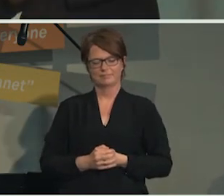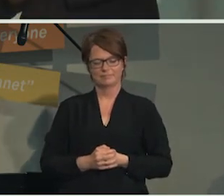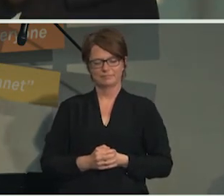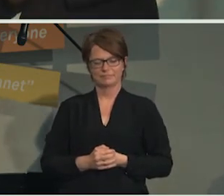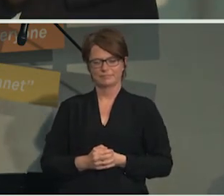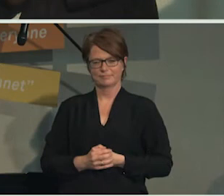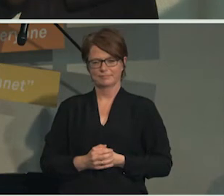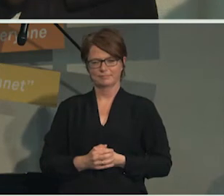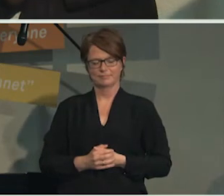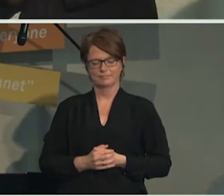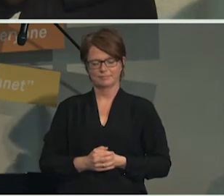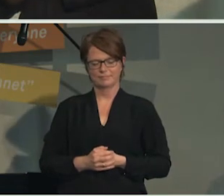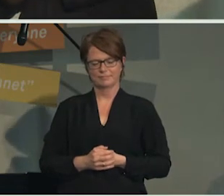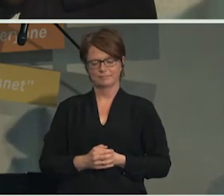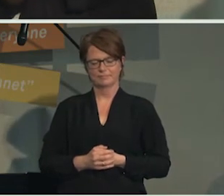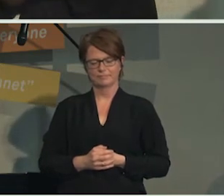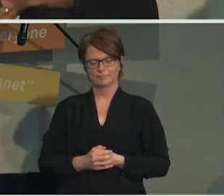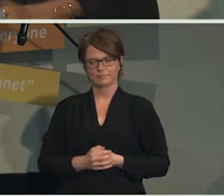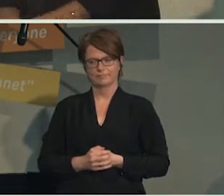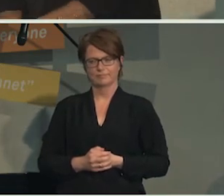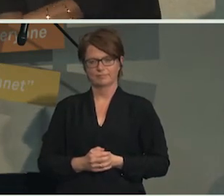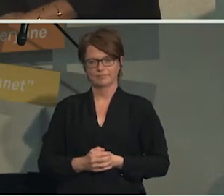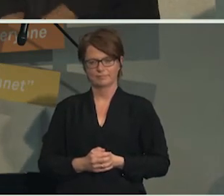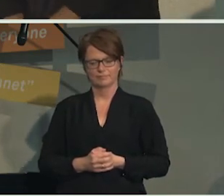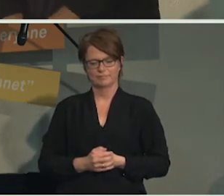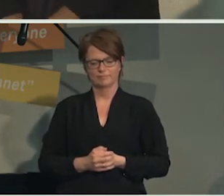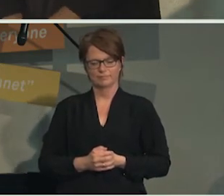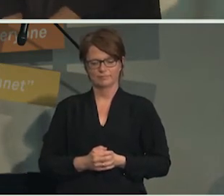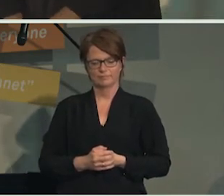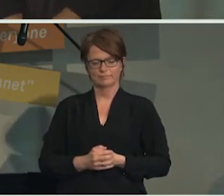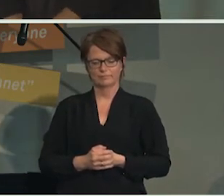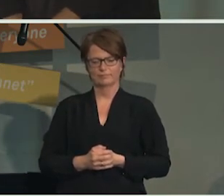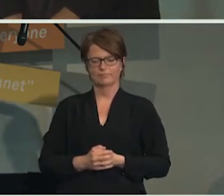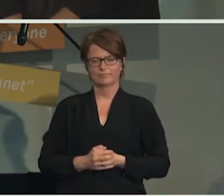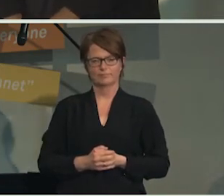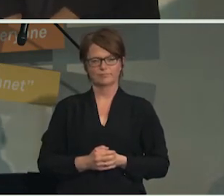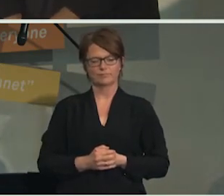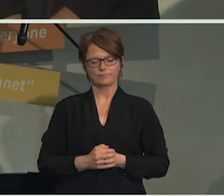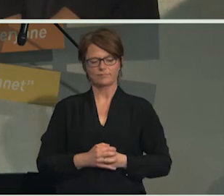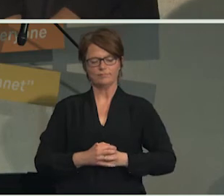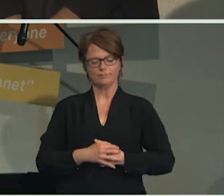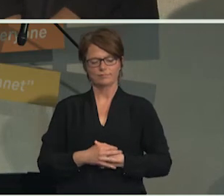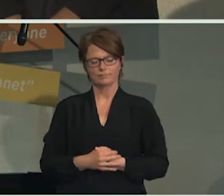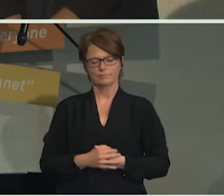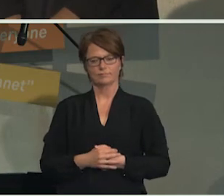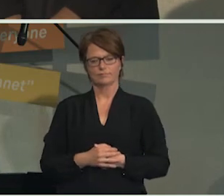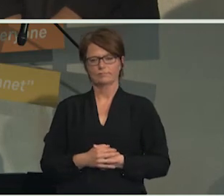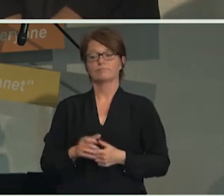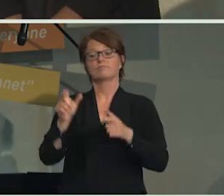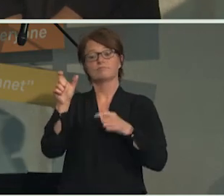Professor Kimberlé Crenshaw is one of the most heard and influential activists, scholar, and feminists on the